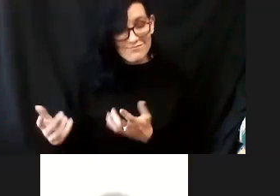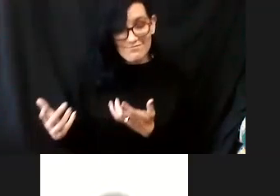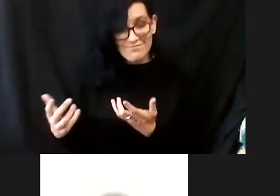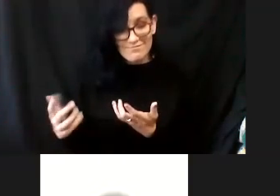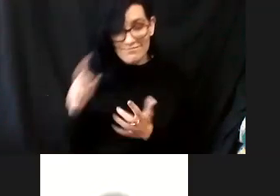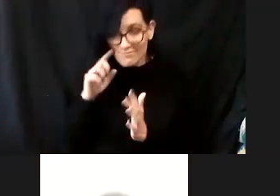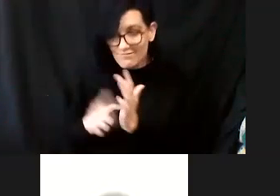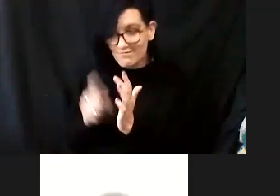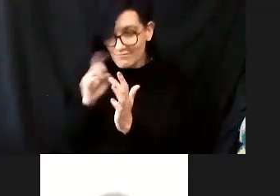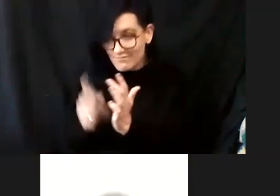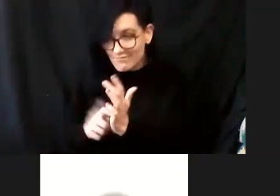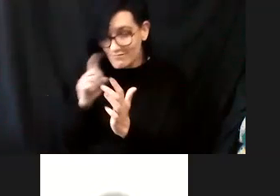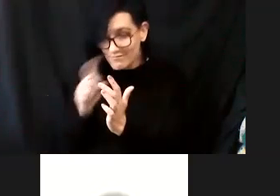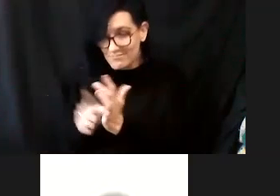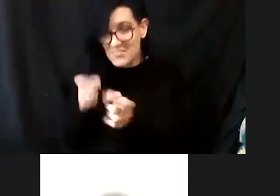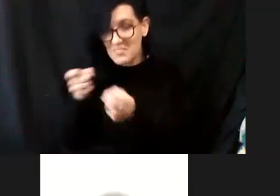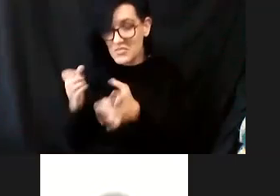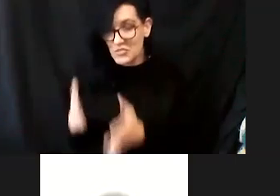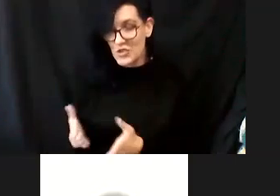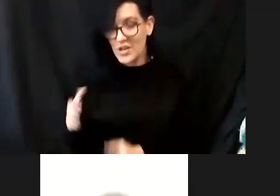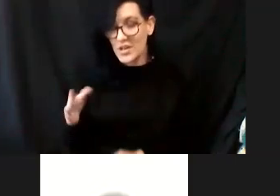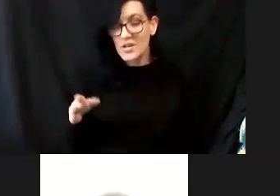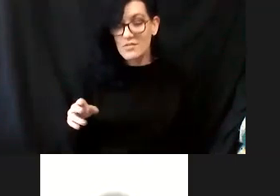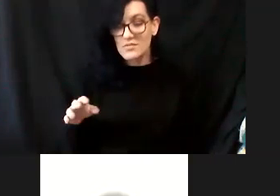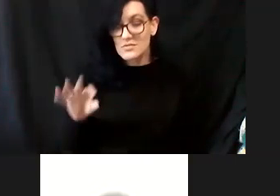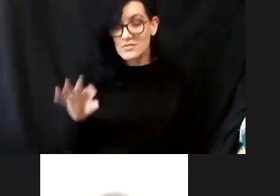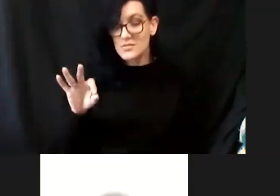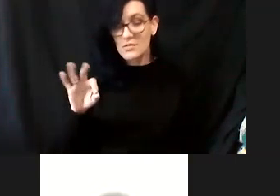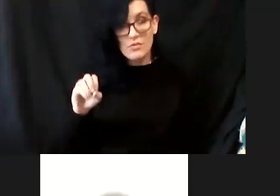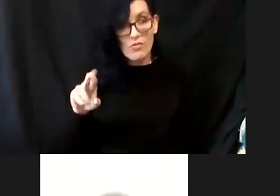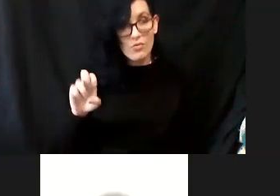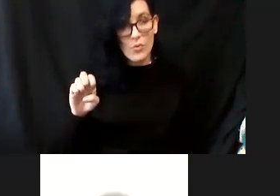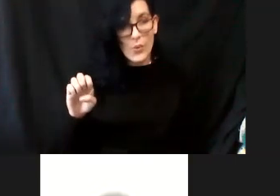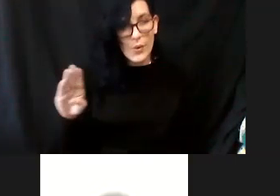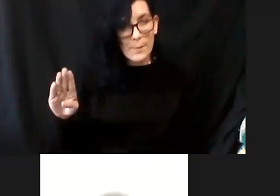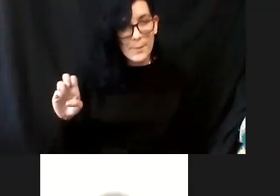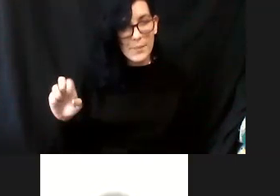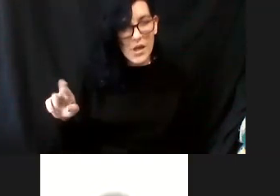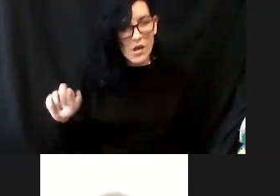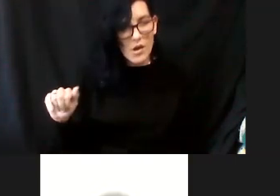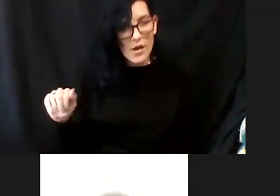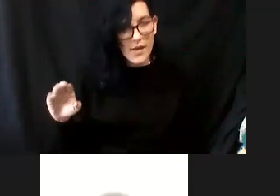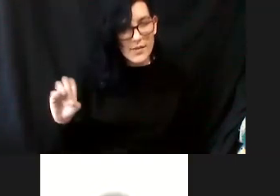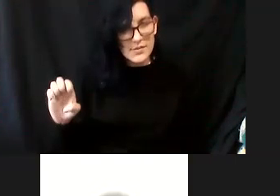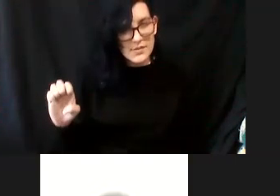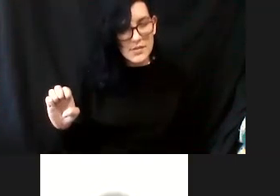this administrative forbearance in a way that they shouldn't, that has been resulting